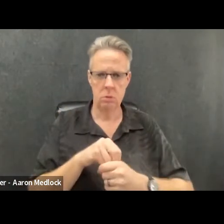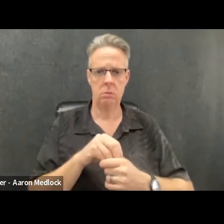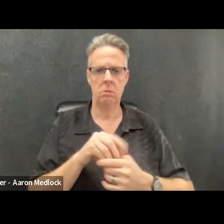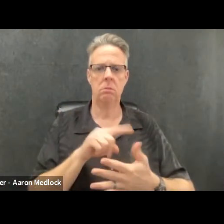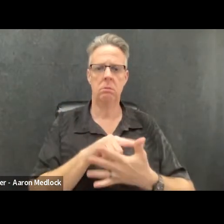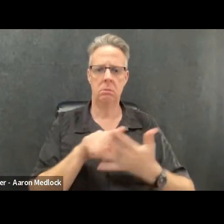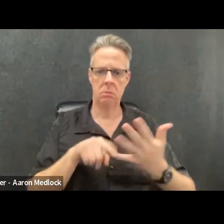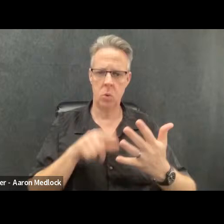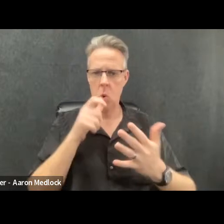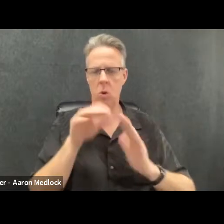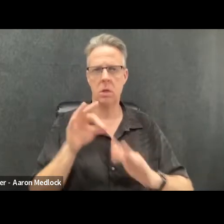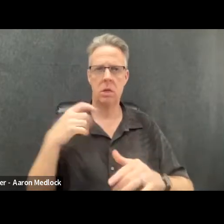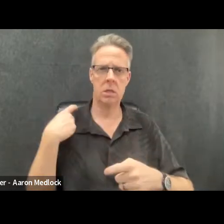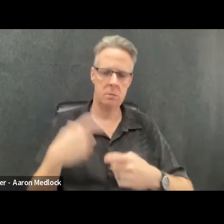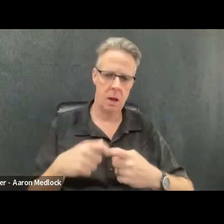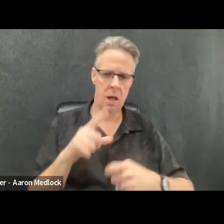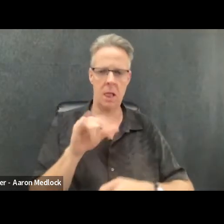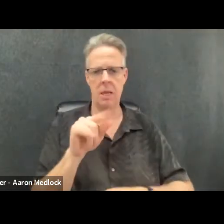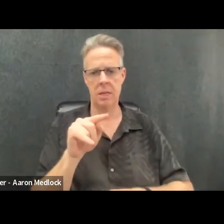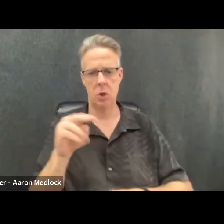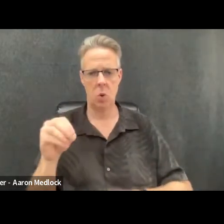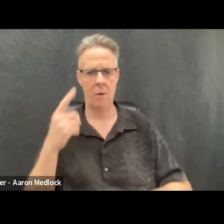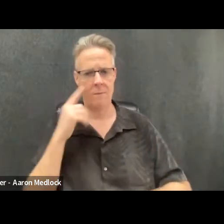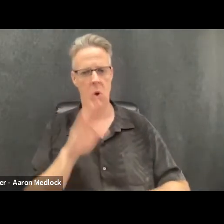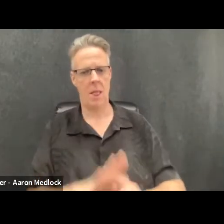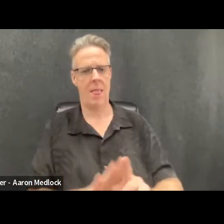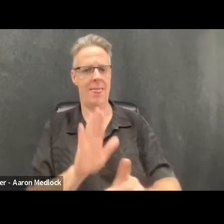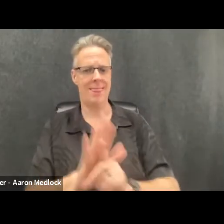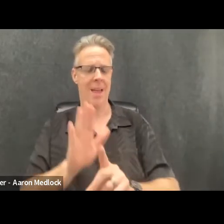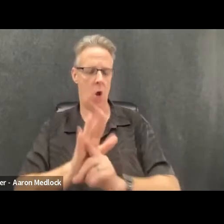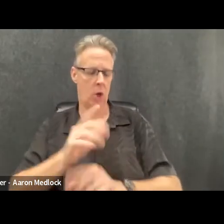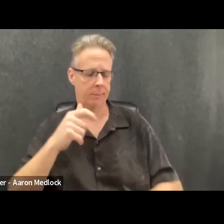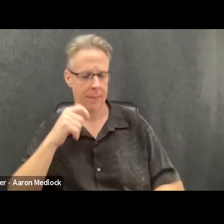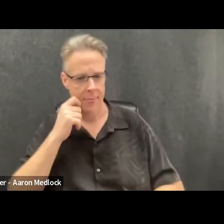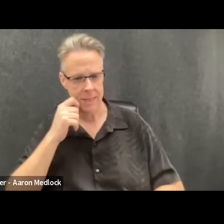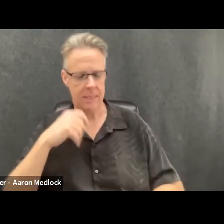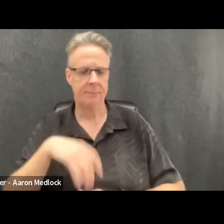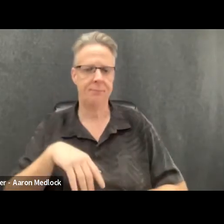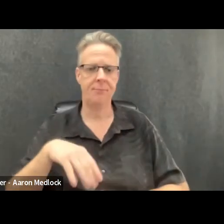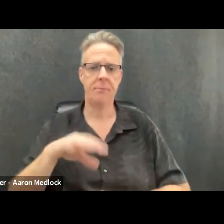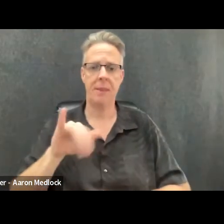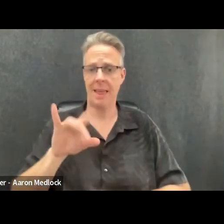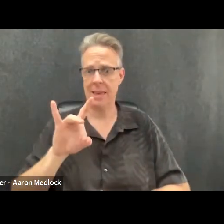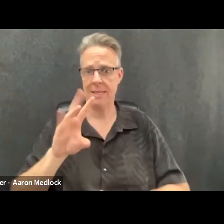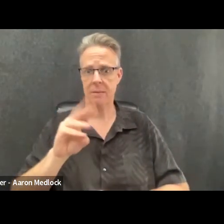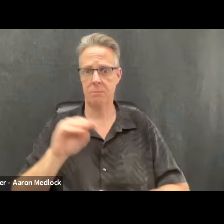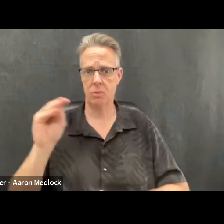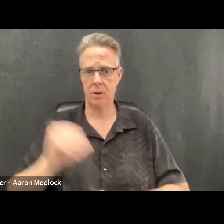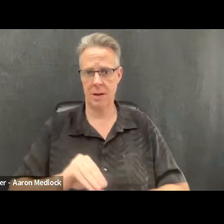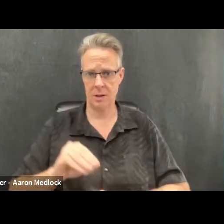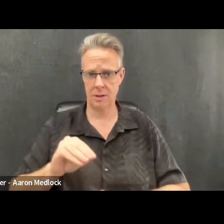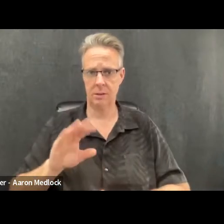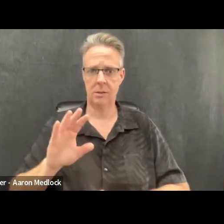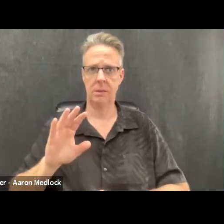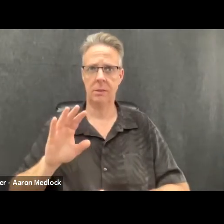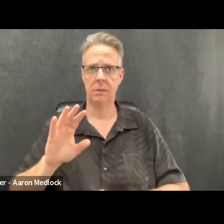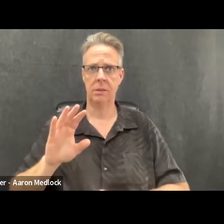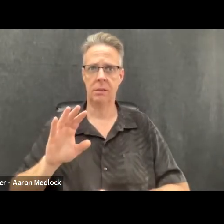who selected Hispanic Latino for their ethnicity. So that 86%